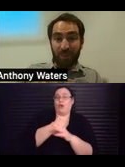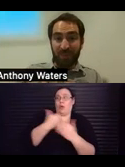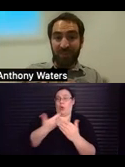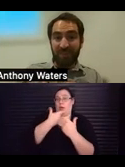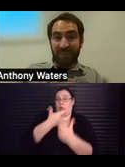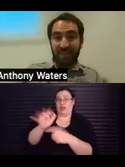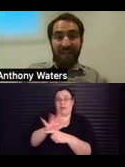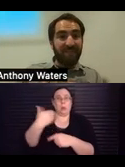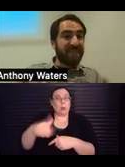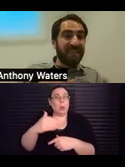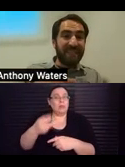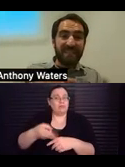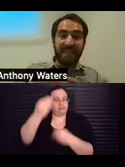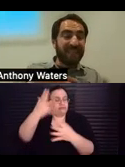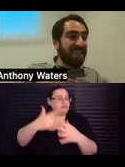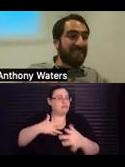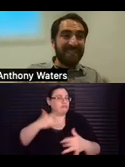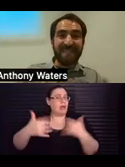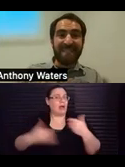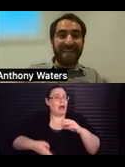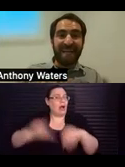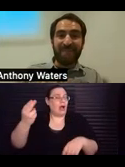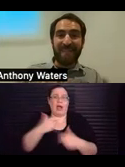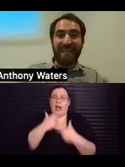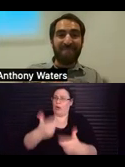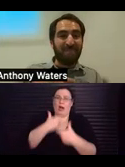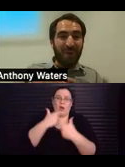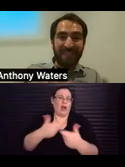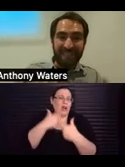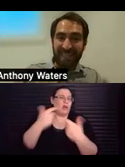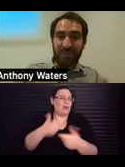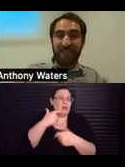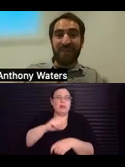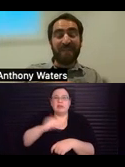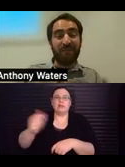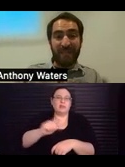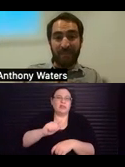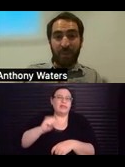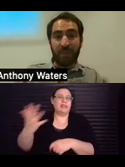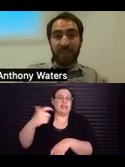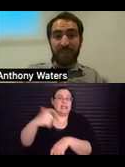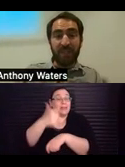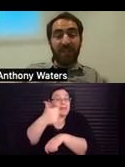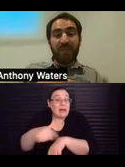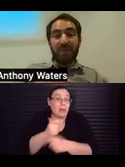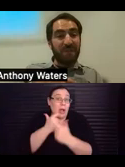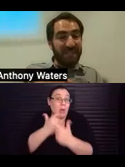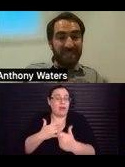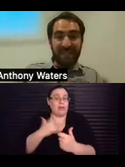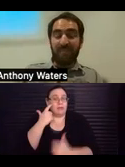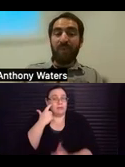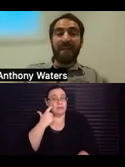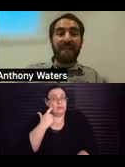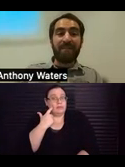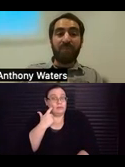really emotional. I've seen this at least a dozen times, and I'm brought to the edge of tears every time I watch it. So if you need